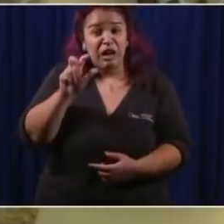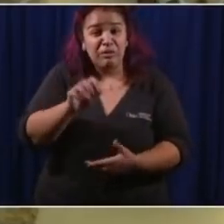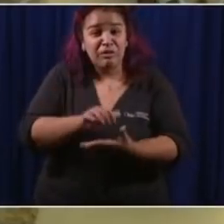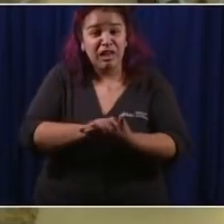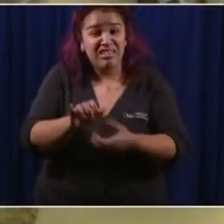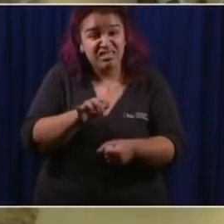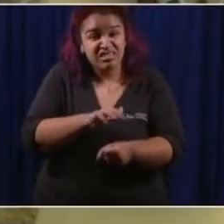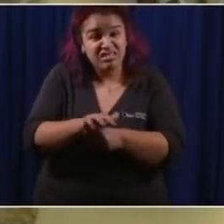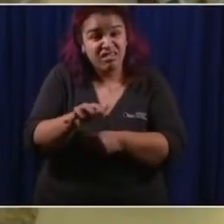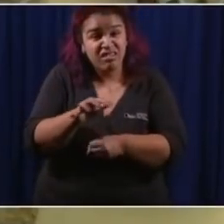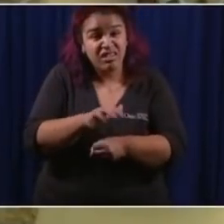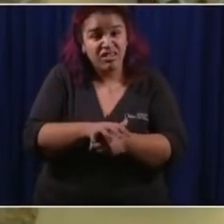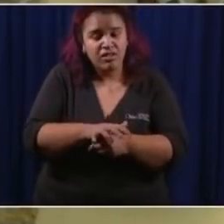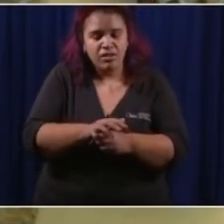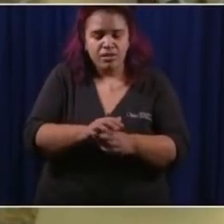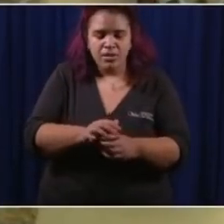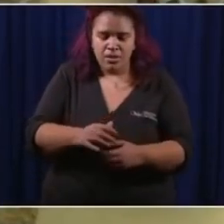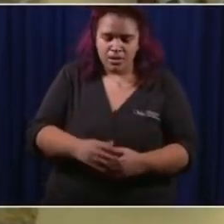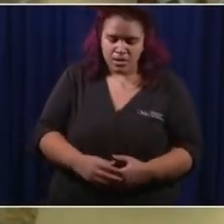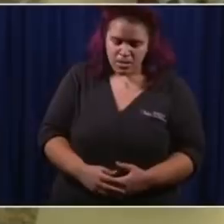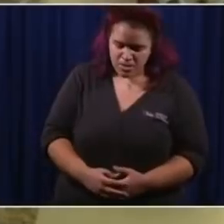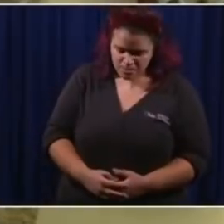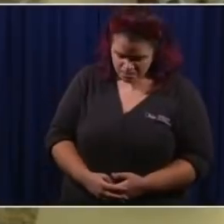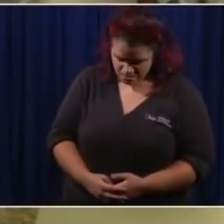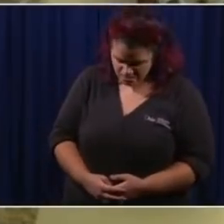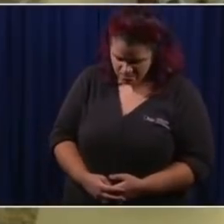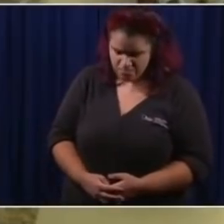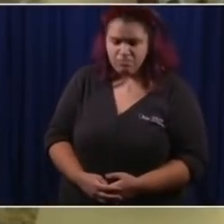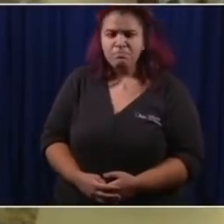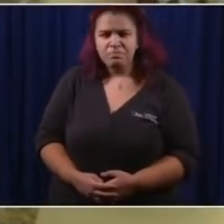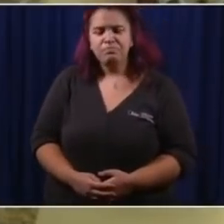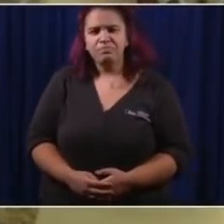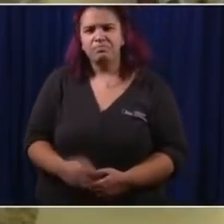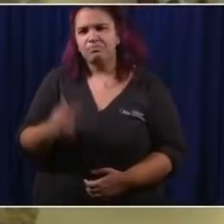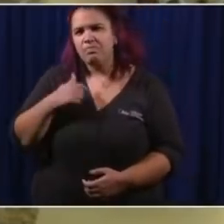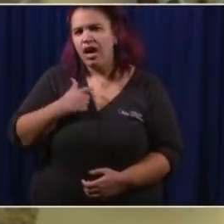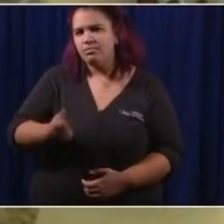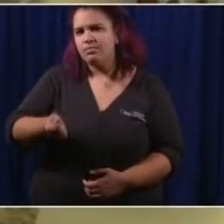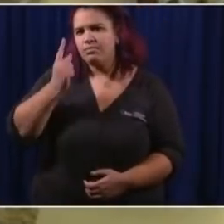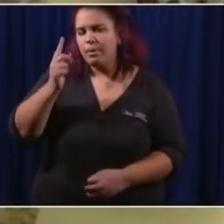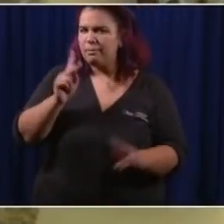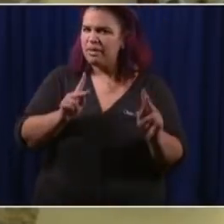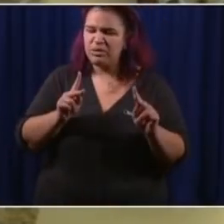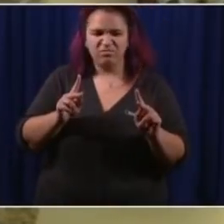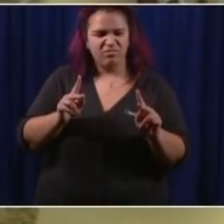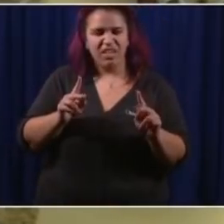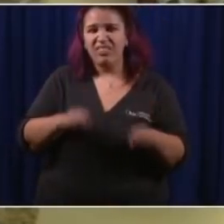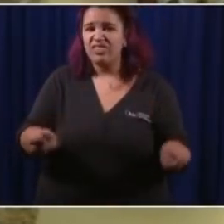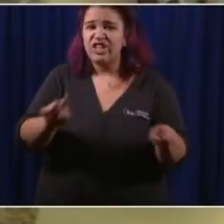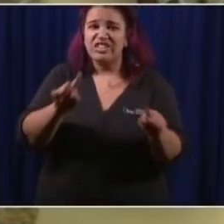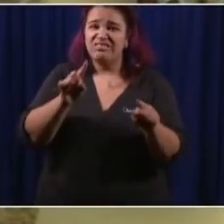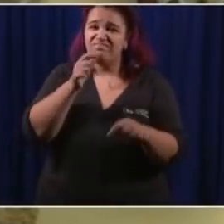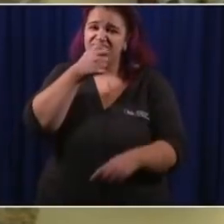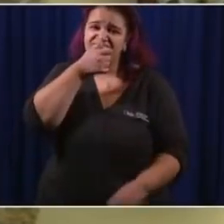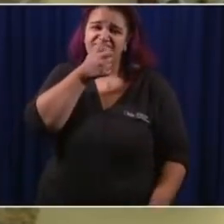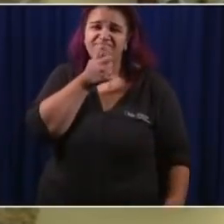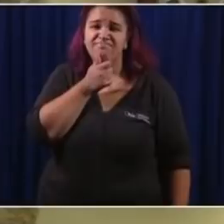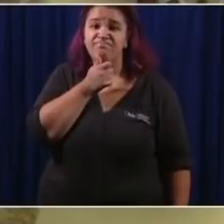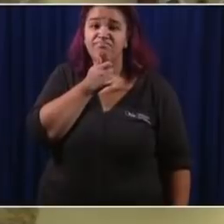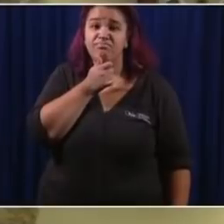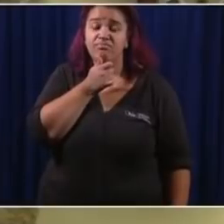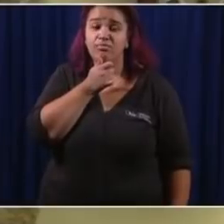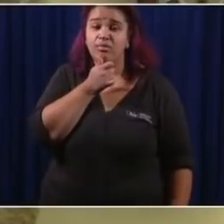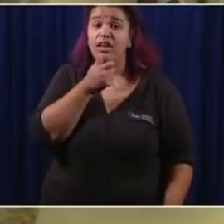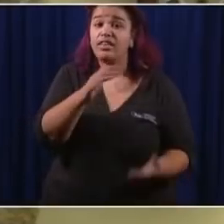Well, look, I know people are suffering. We made the application. The application is in.